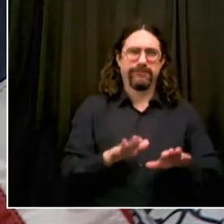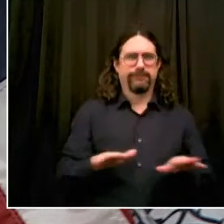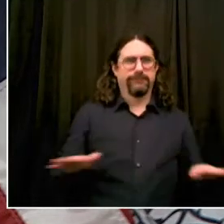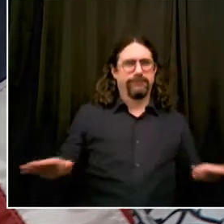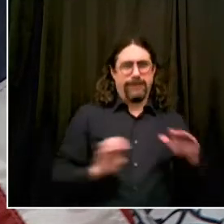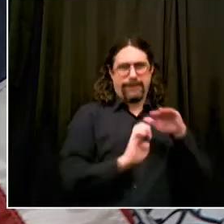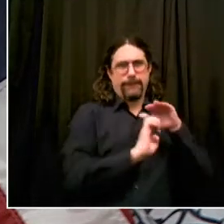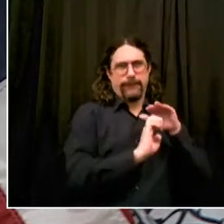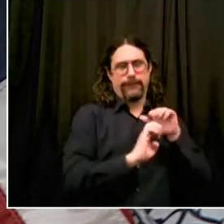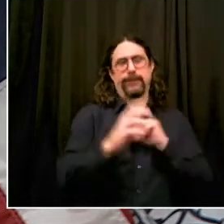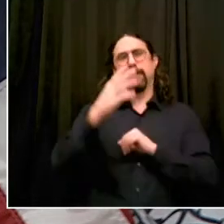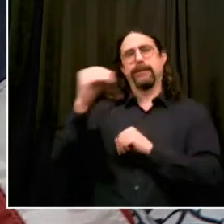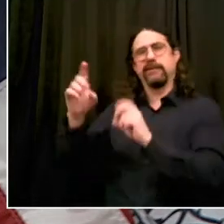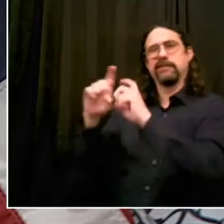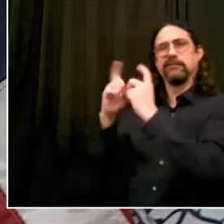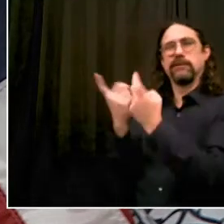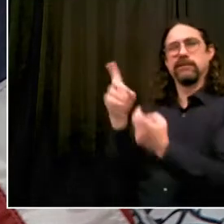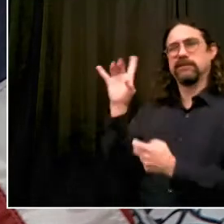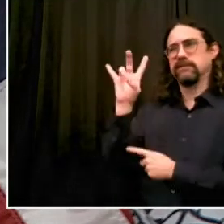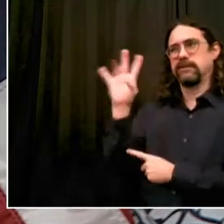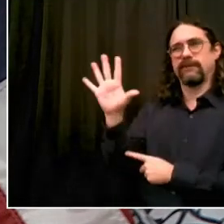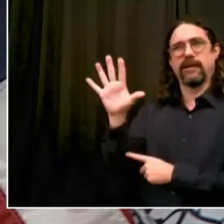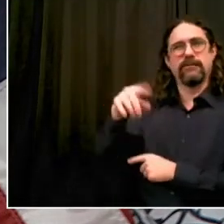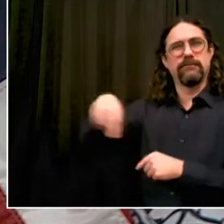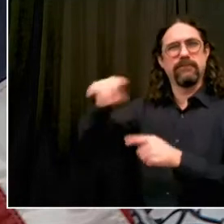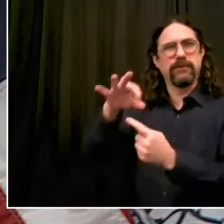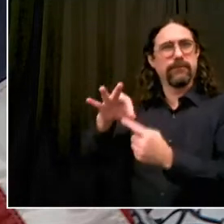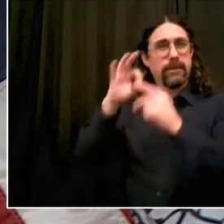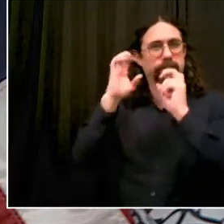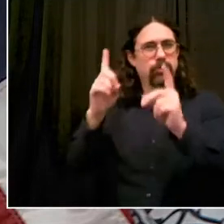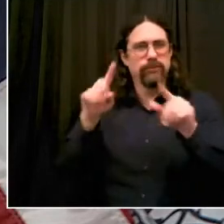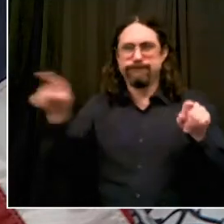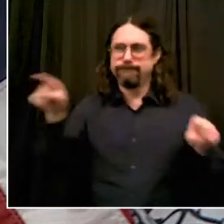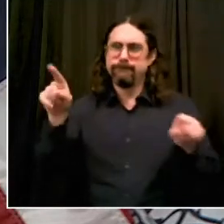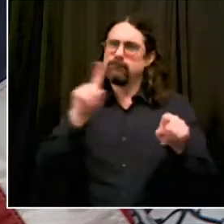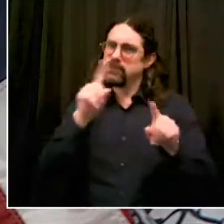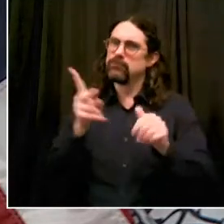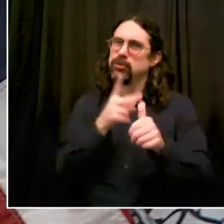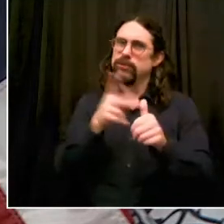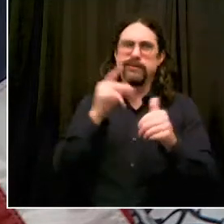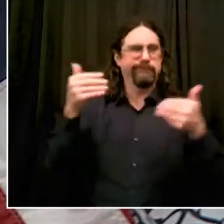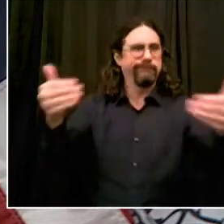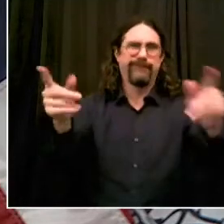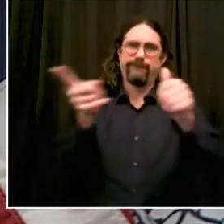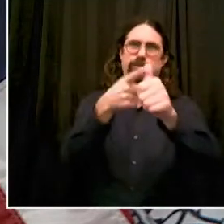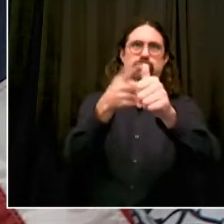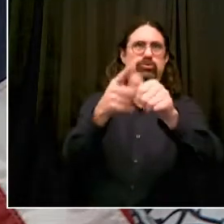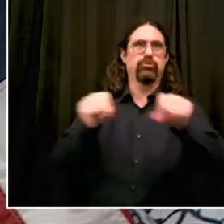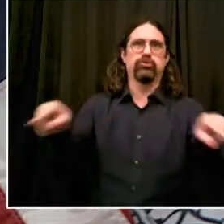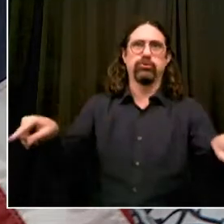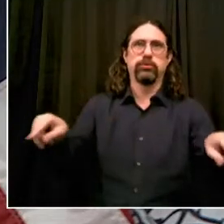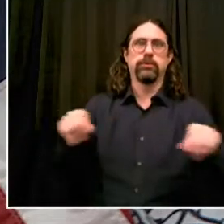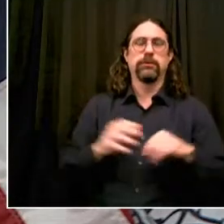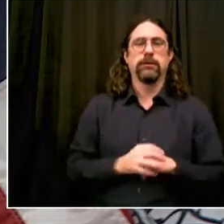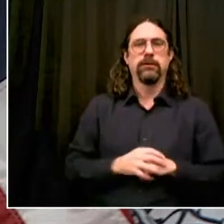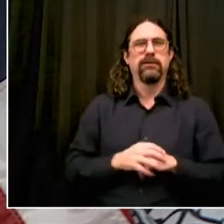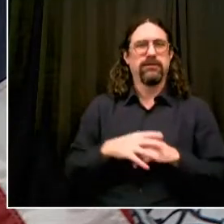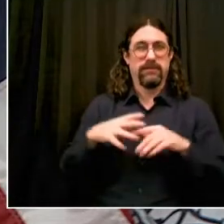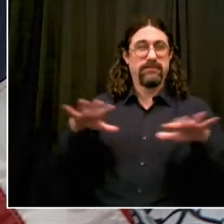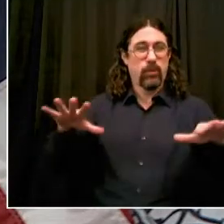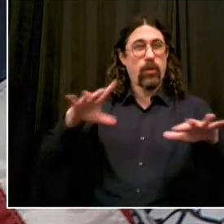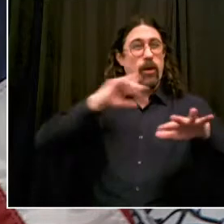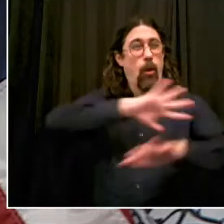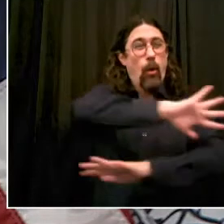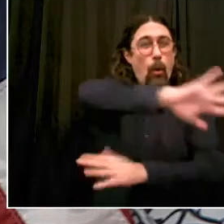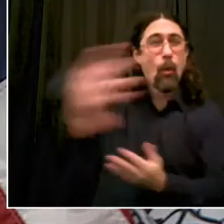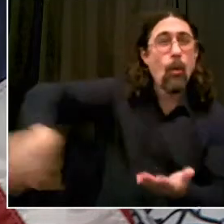to the day when we can move to middle and high school, but we're just not able to do that yet. Next is Eliza from the New